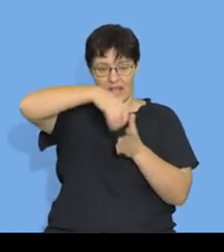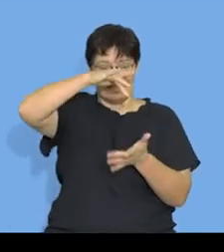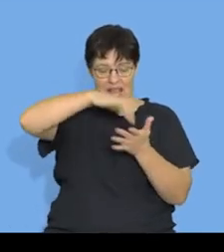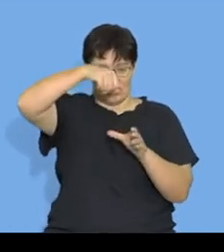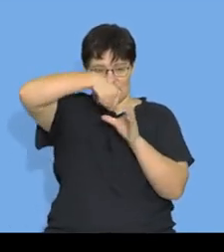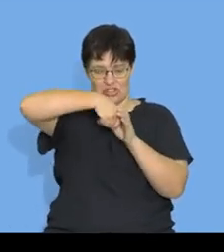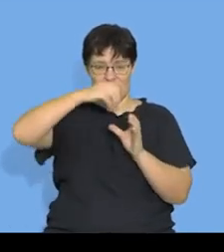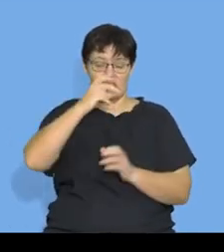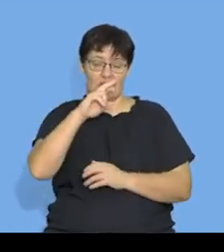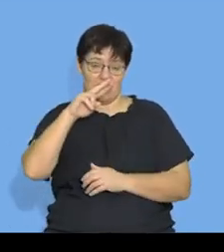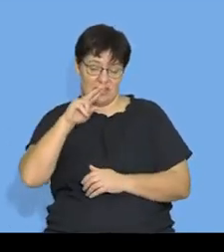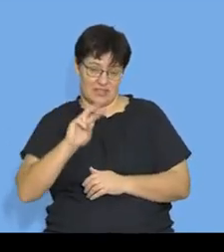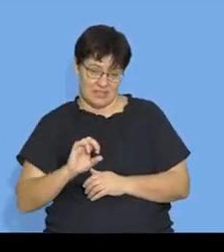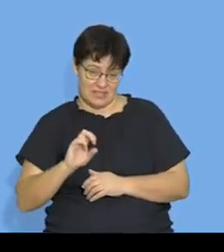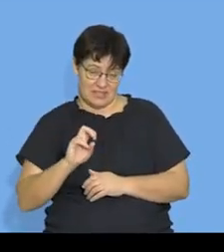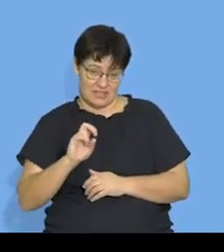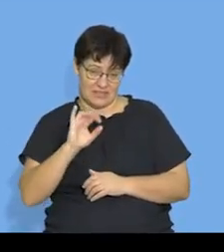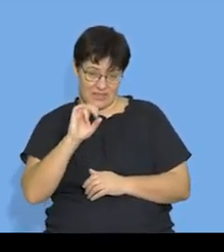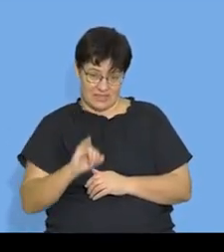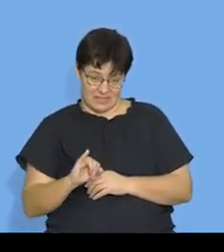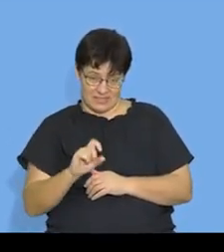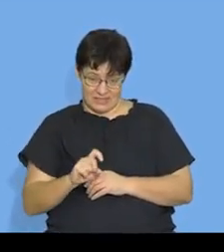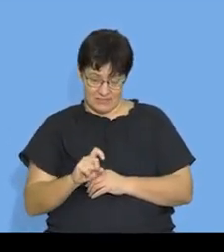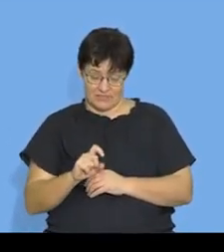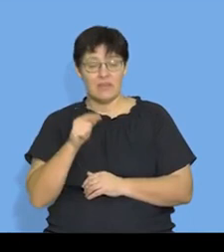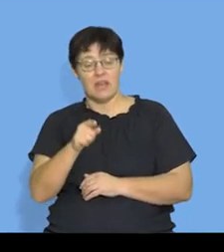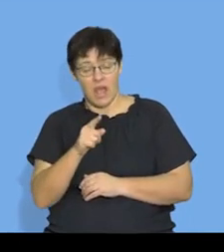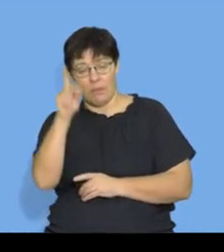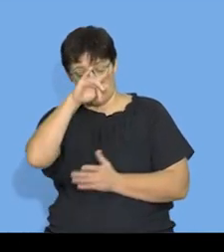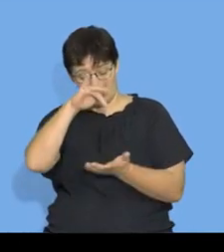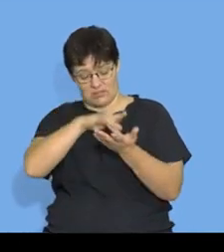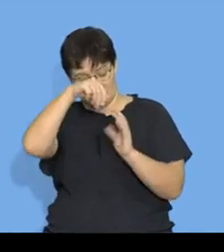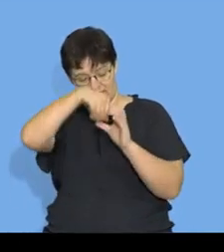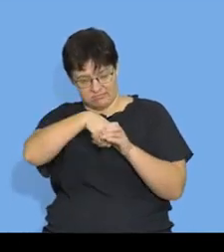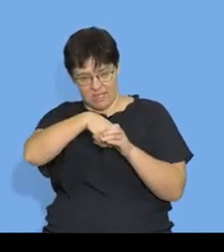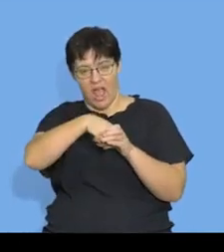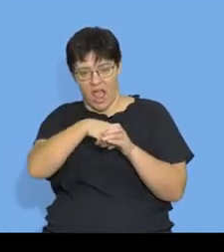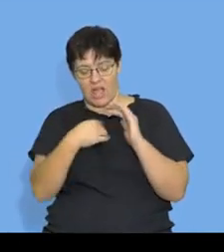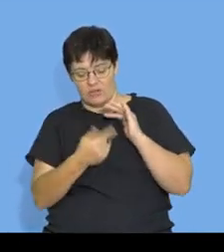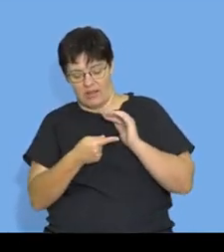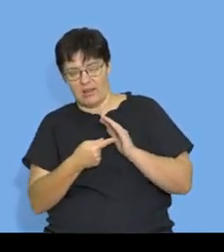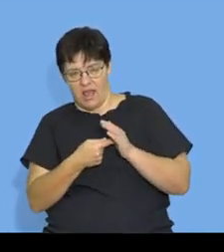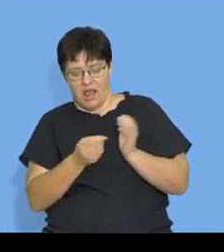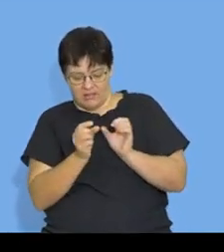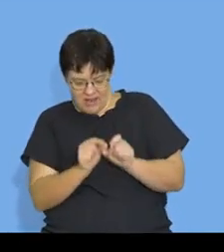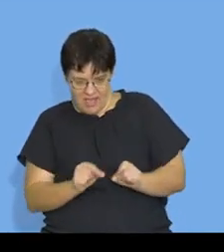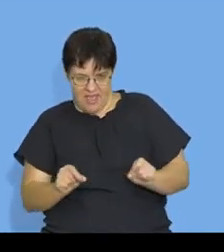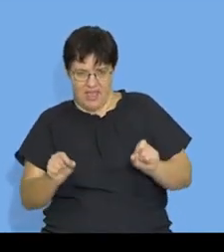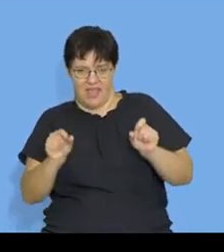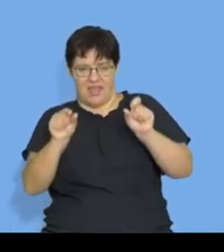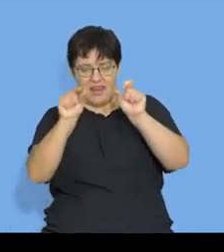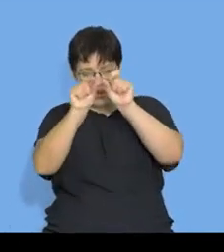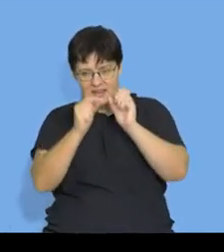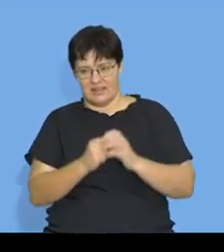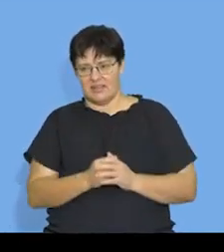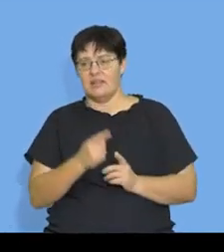touches the cervix. So when the fetus moves into position, the head stimulates the lining of the